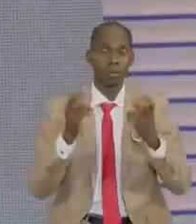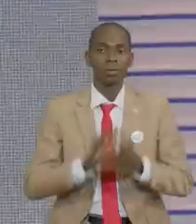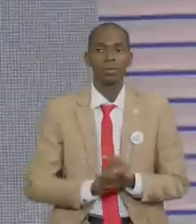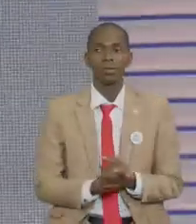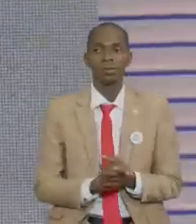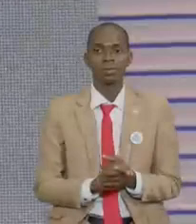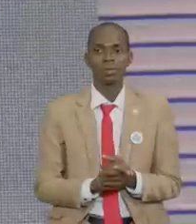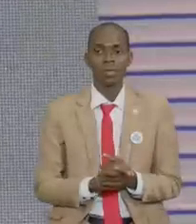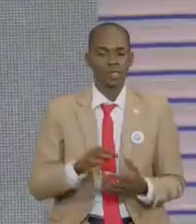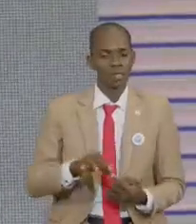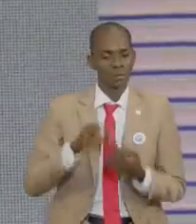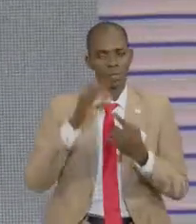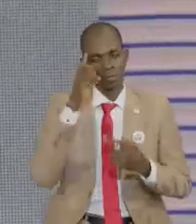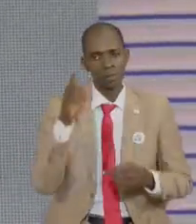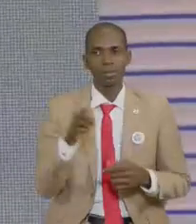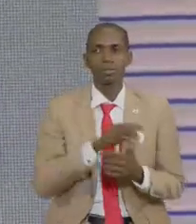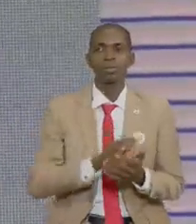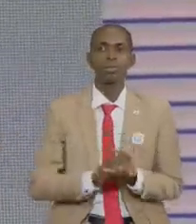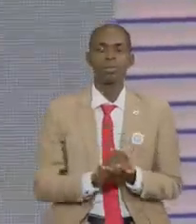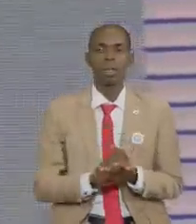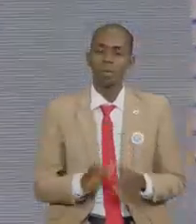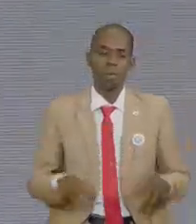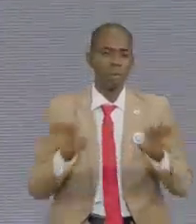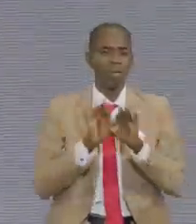special for you, important for you,